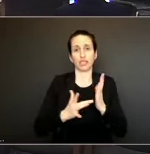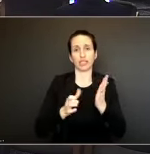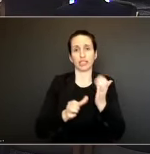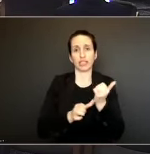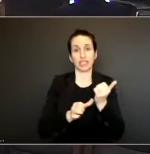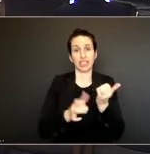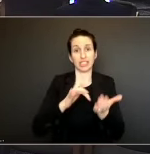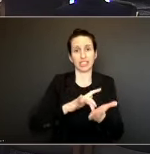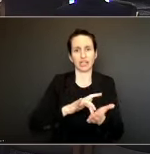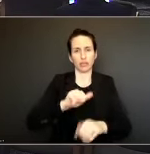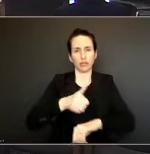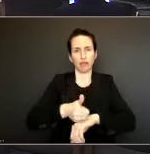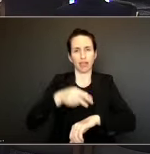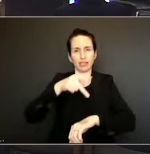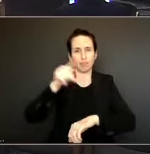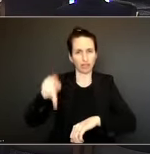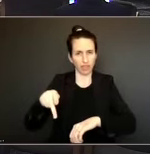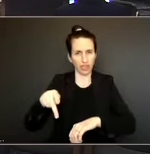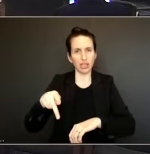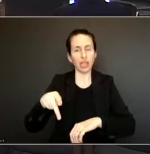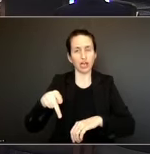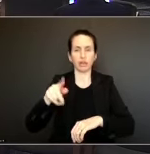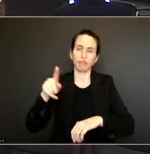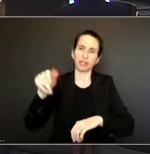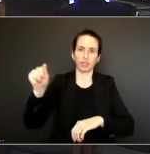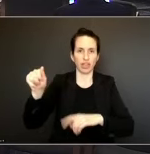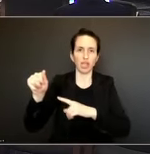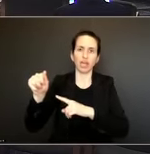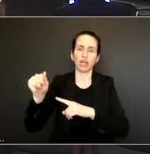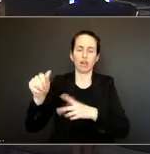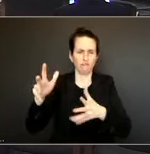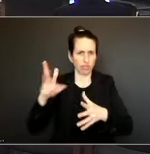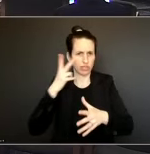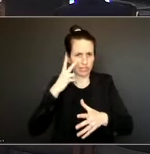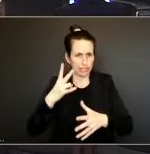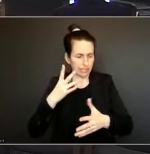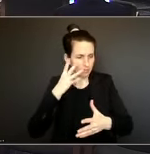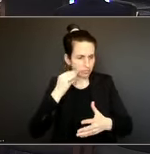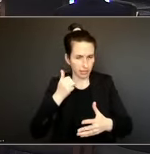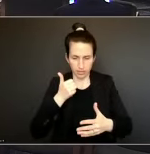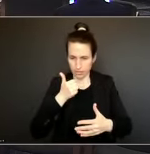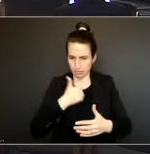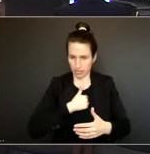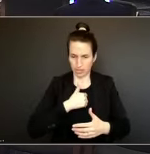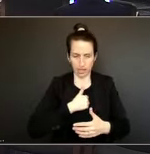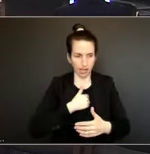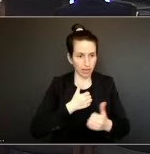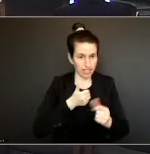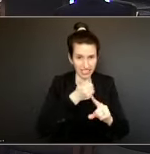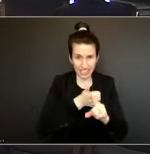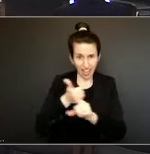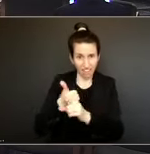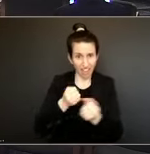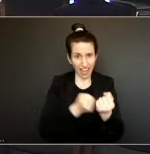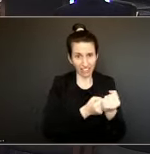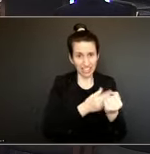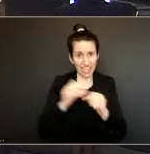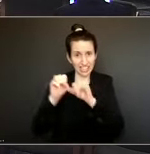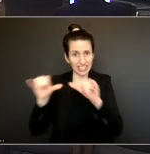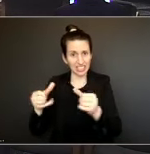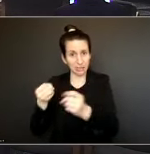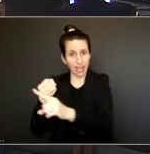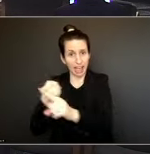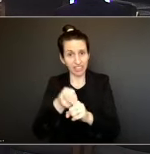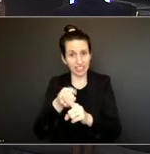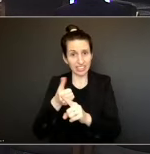Pennsylvania. So I've seen with my own eyes how self-advocacy and systems advocacy skills can be taught to people with a